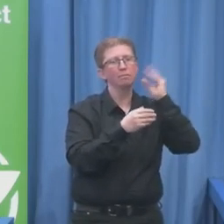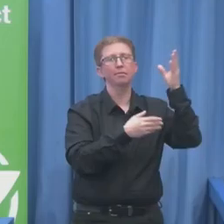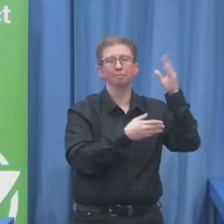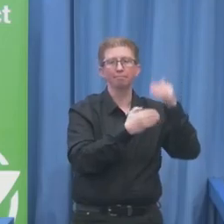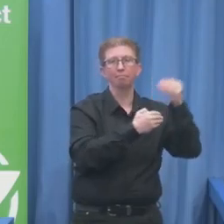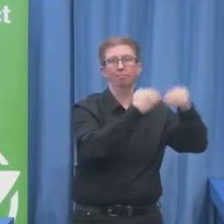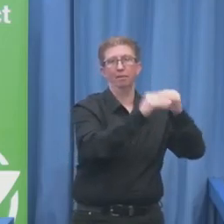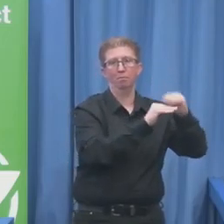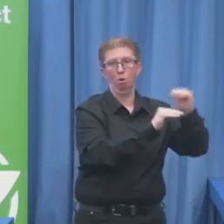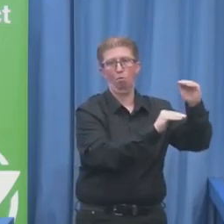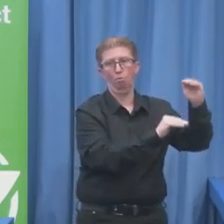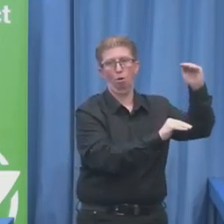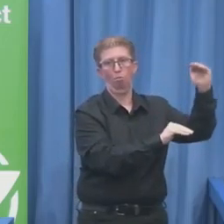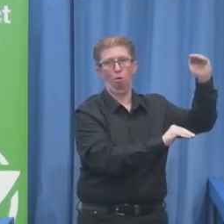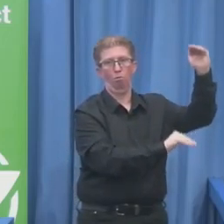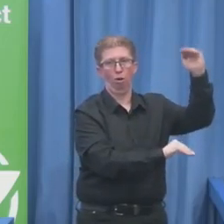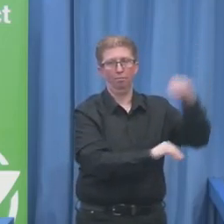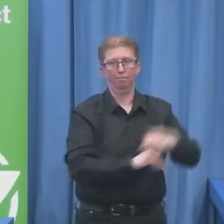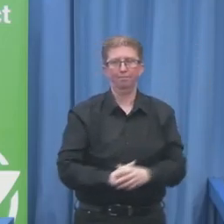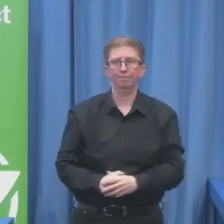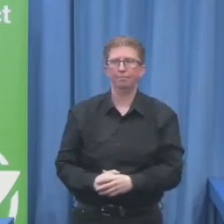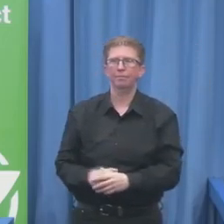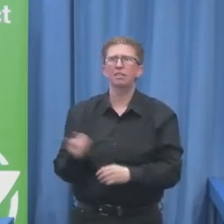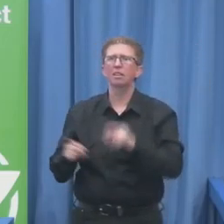enough work for people to cope with it.